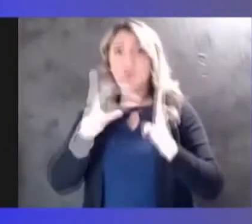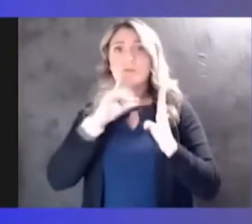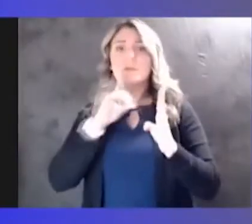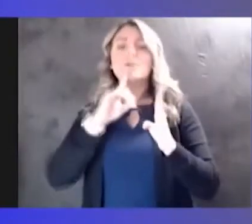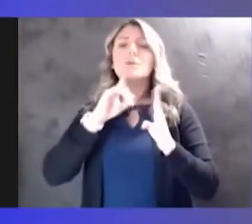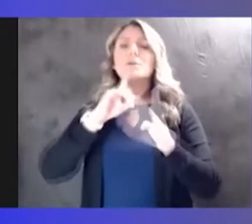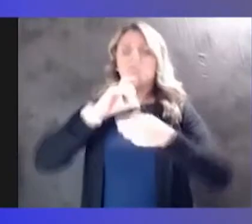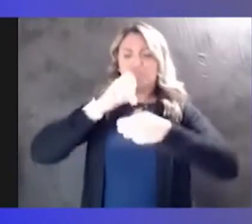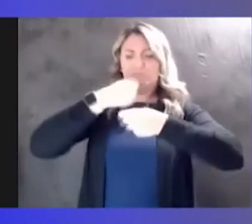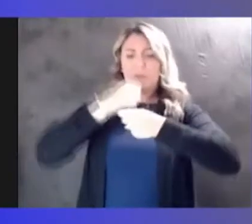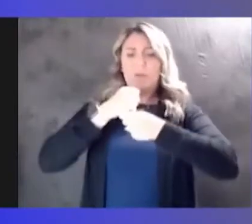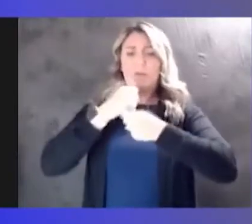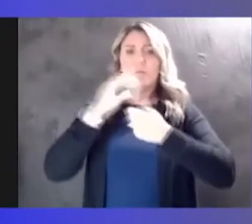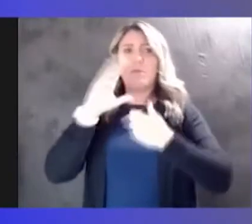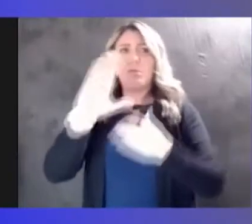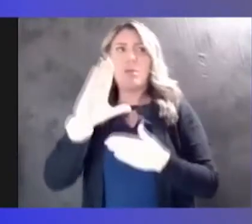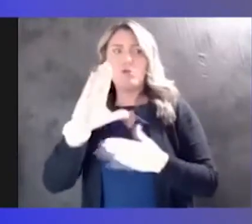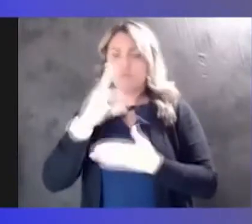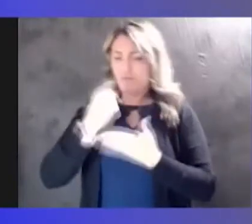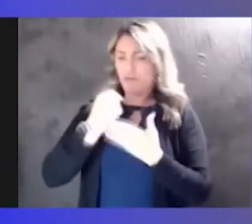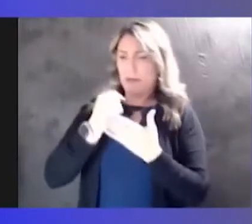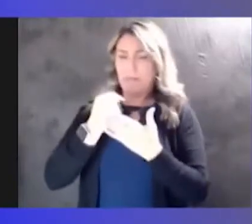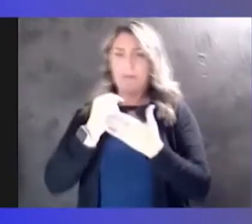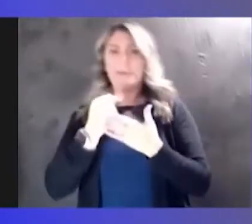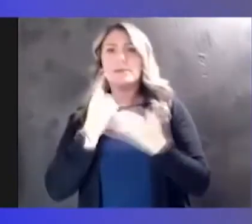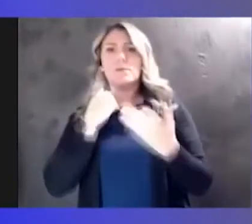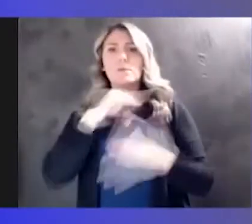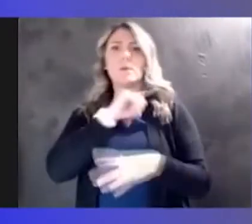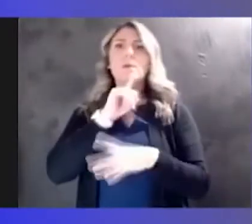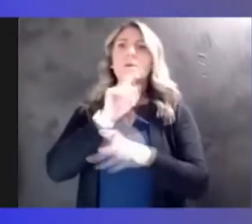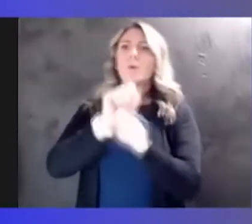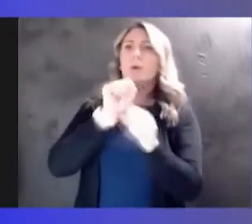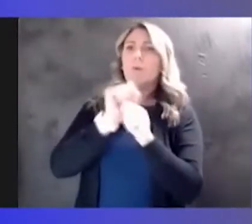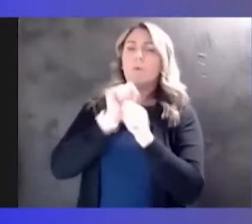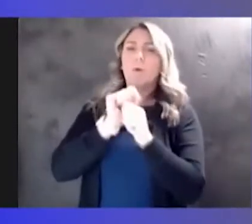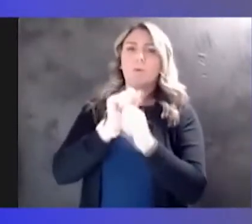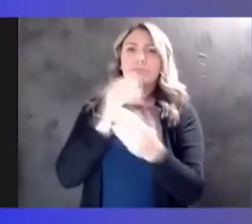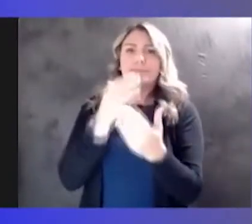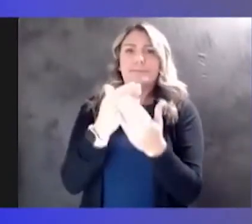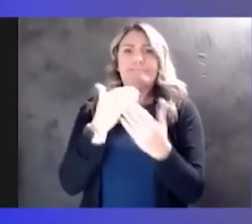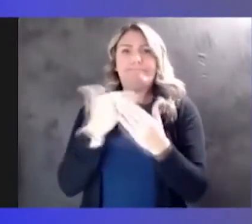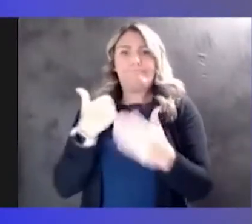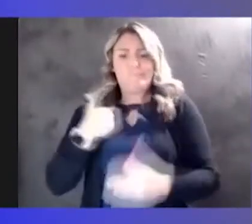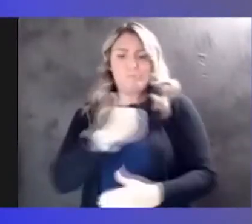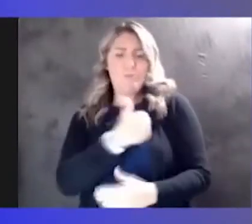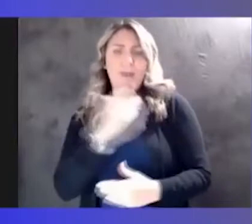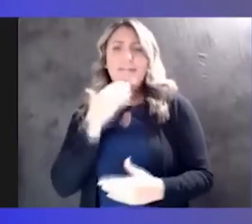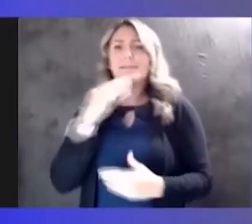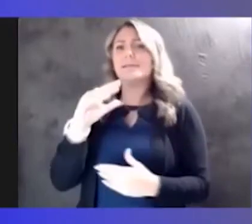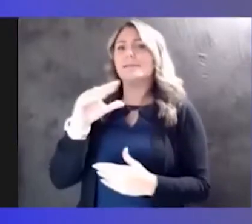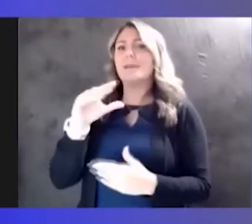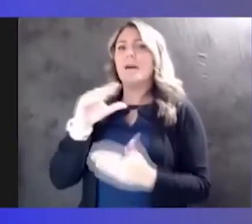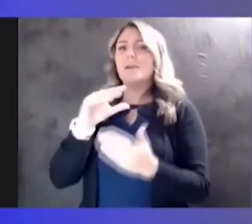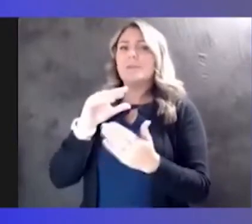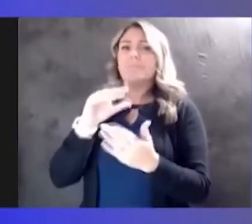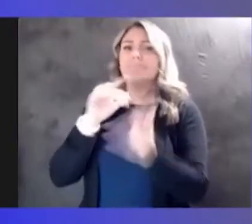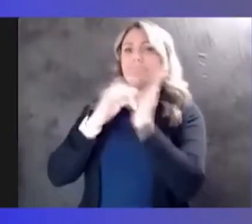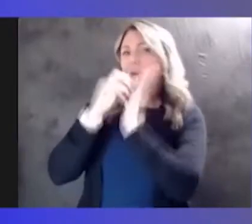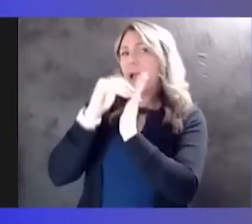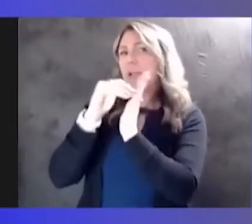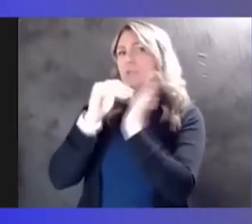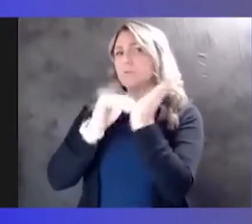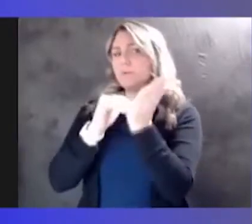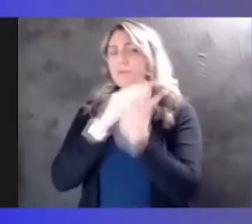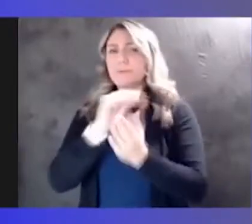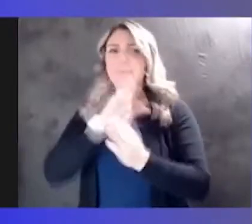of their treatments. We work closely with the breast surgical oncologists and sort of the entire breast team.